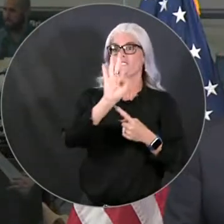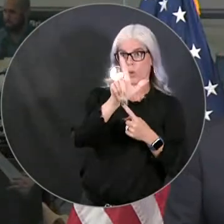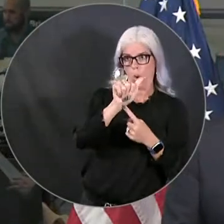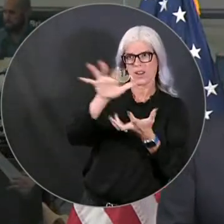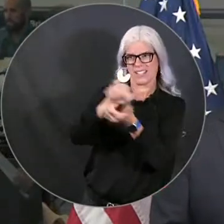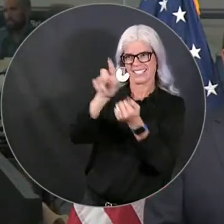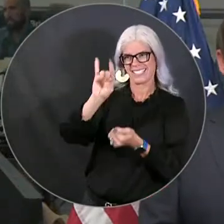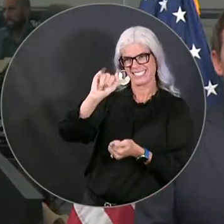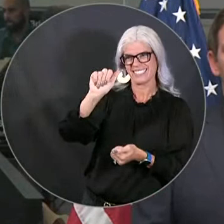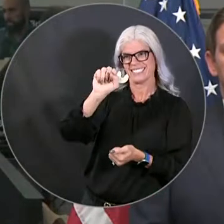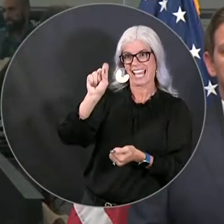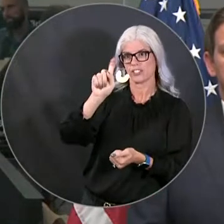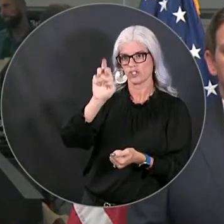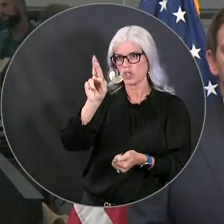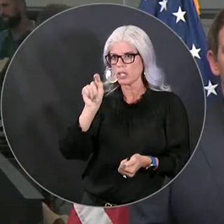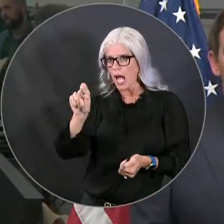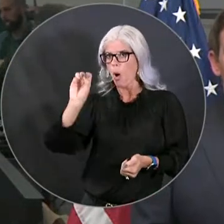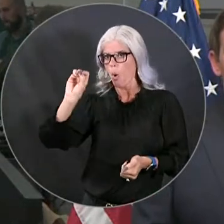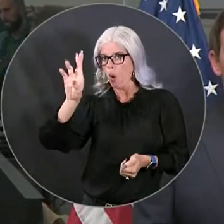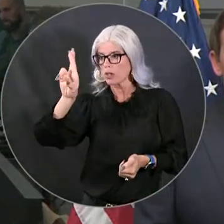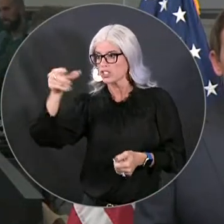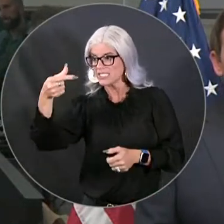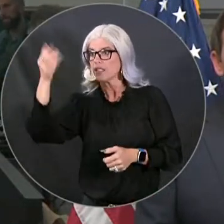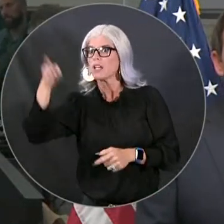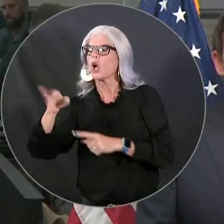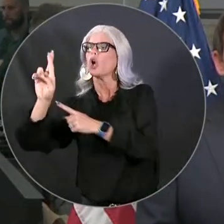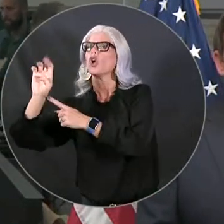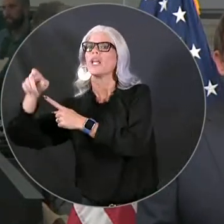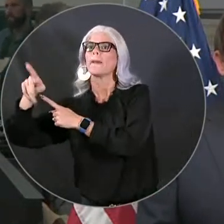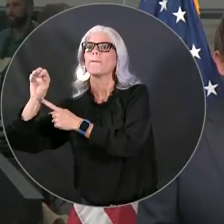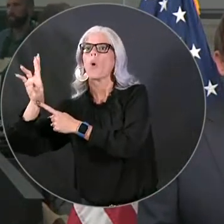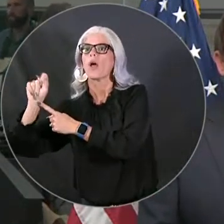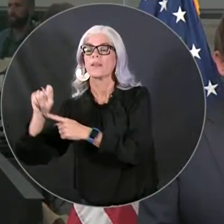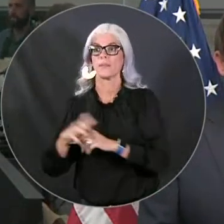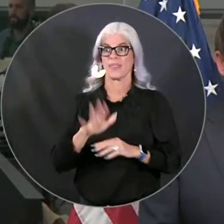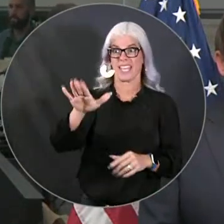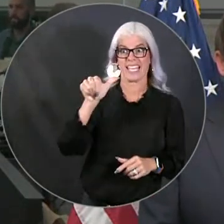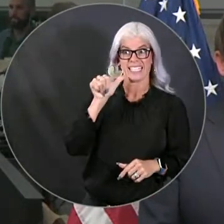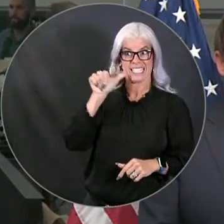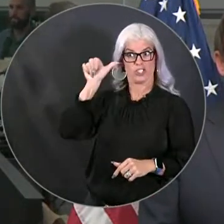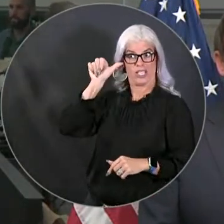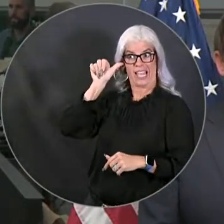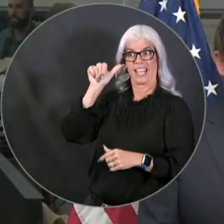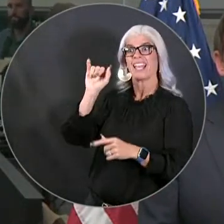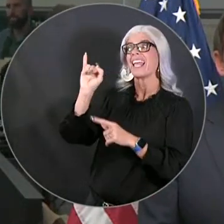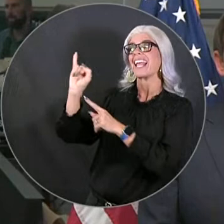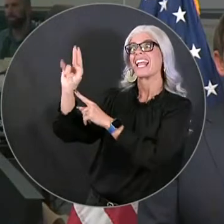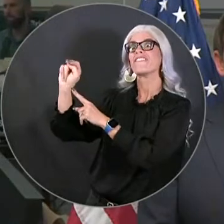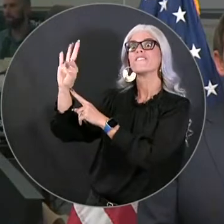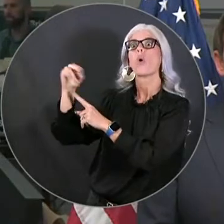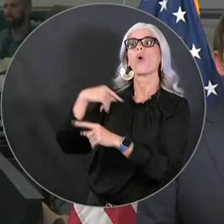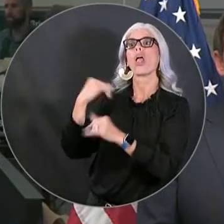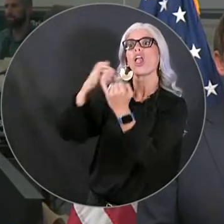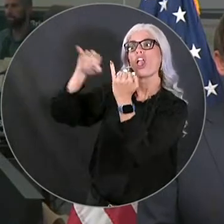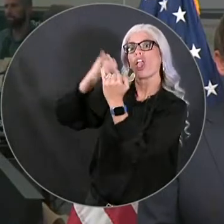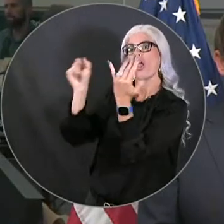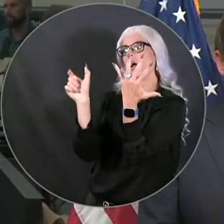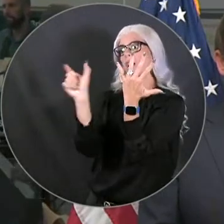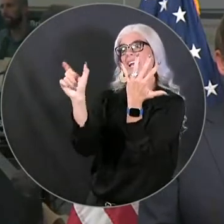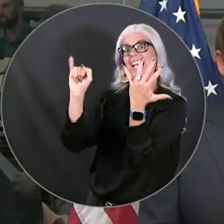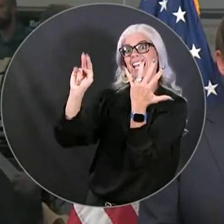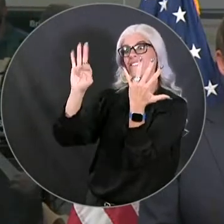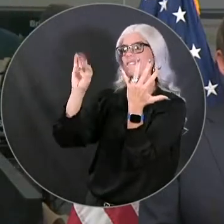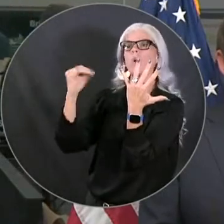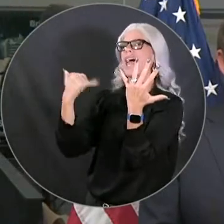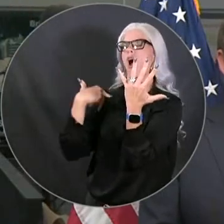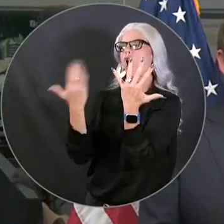floridadisaster.org/report. We have made that more specific. Yesterday it was info, but we made it a little more specific so you did not have to hunt around for that site.